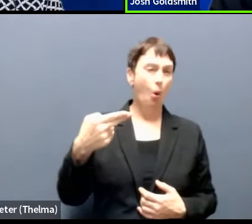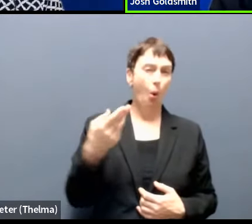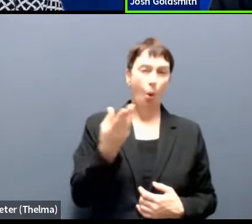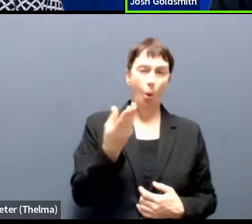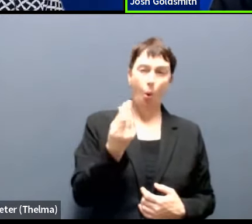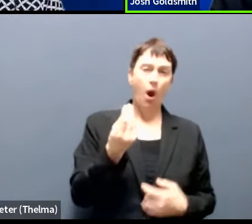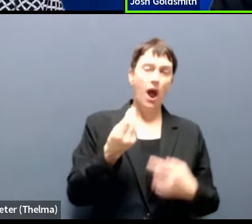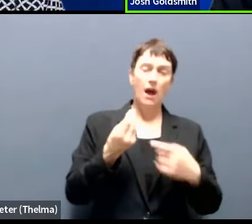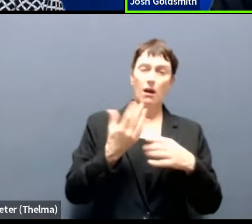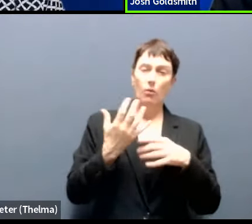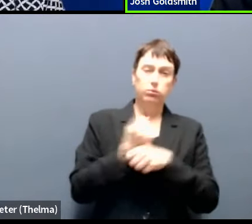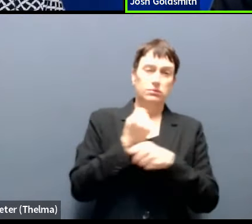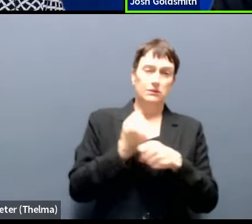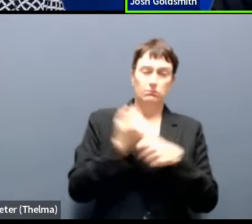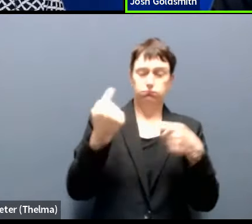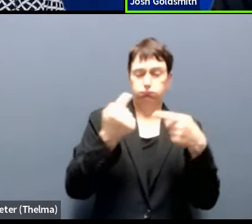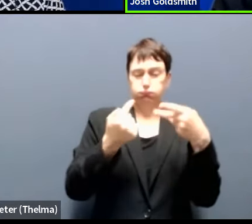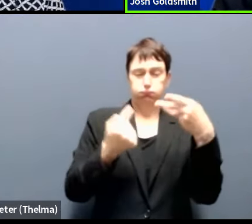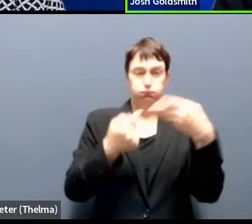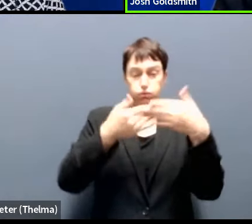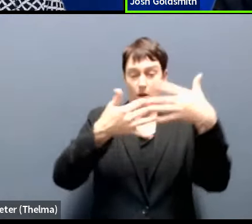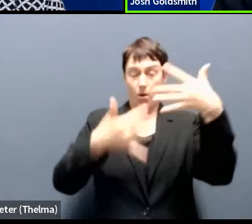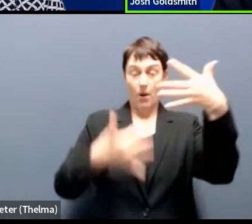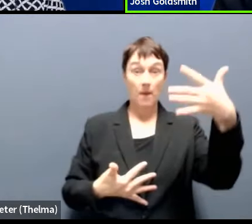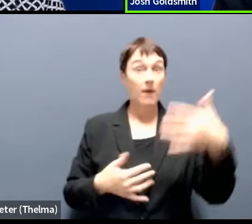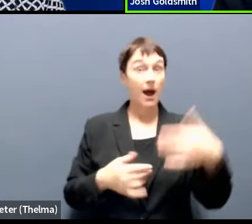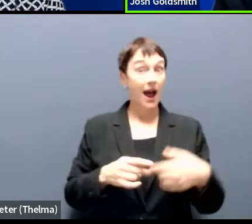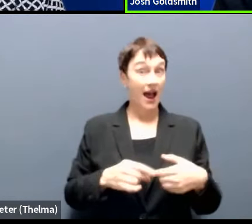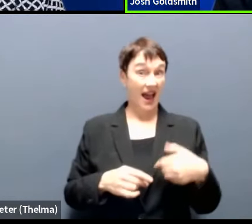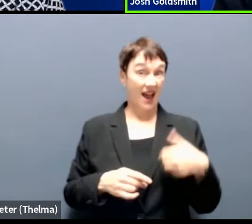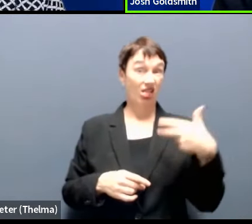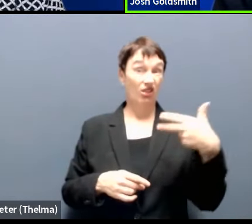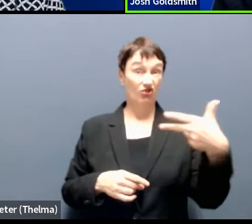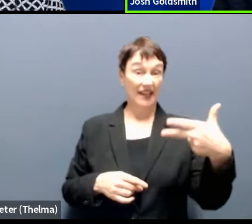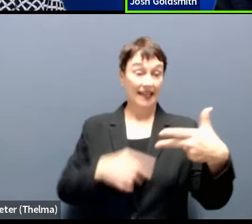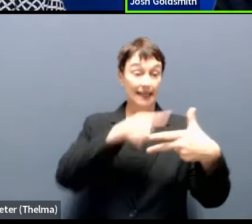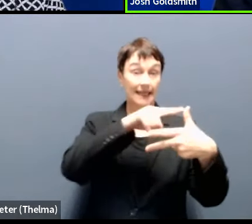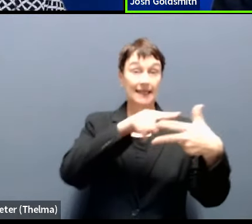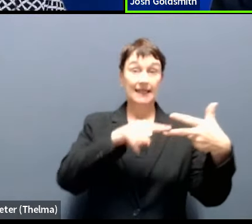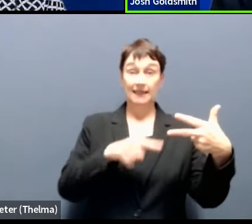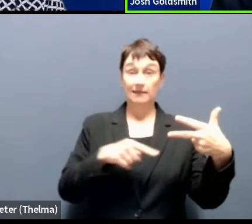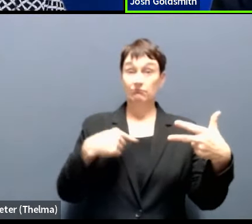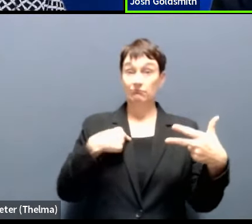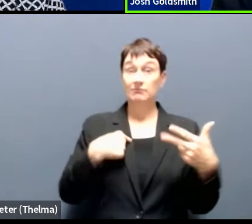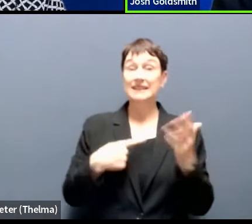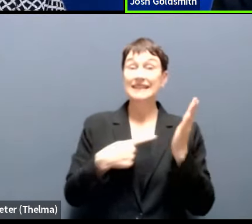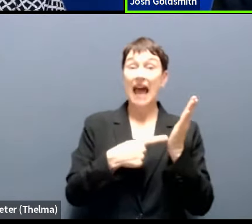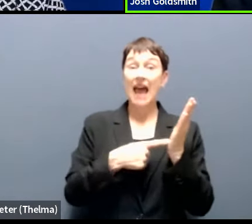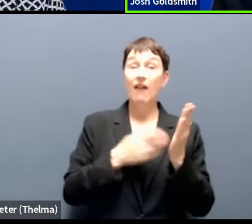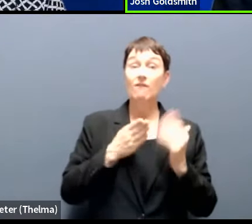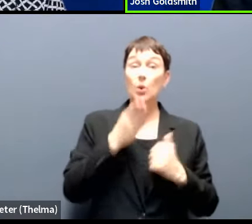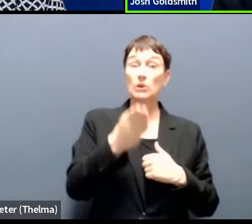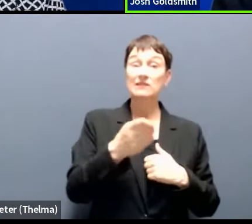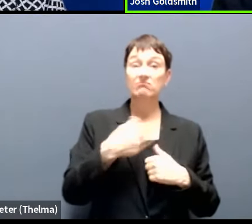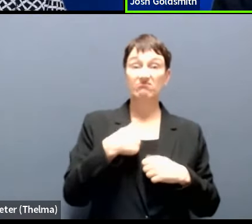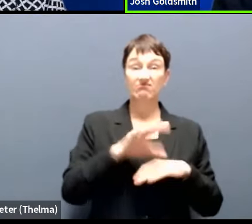3 special prizes, 3 scholarships donated by Tech Forward. The first is for our